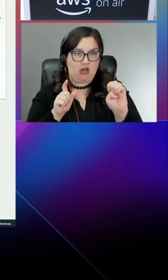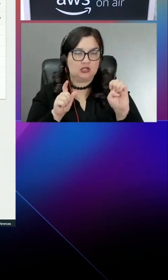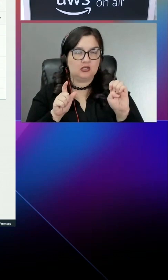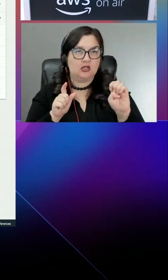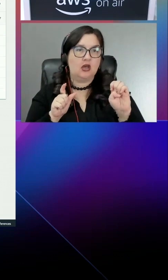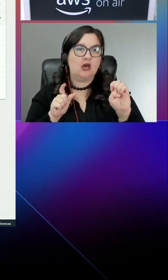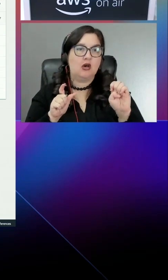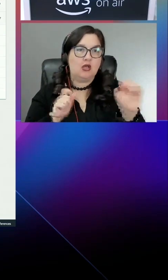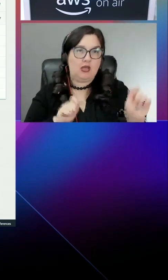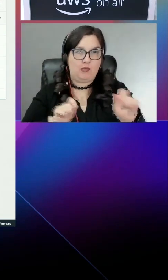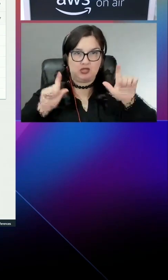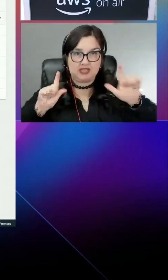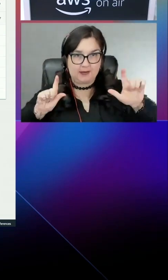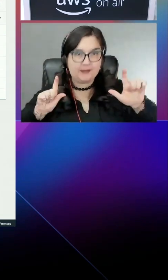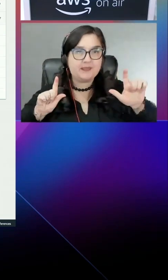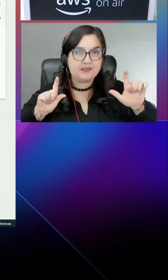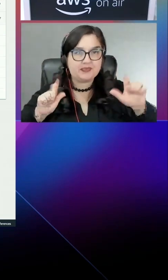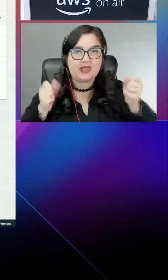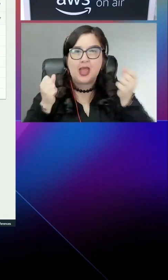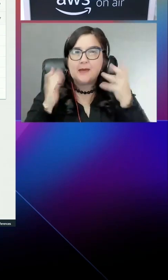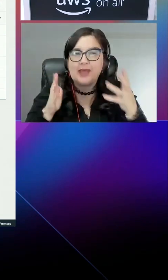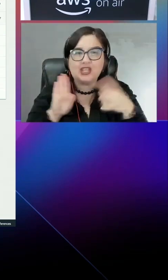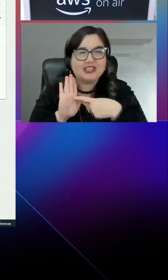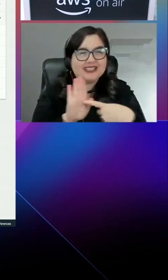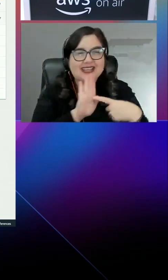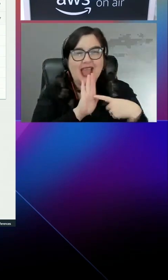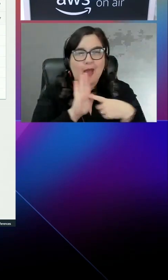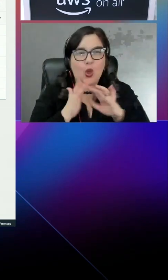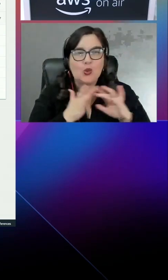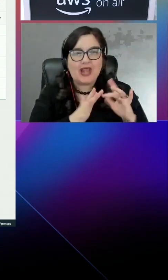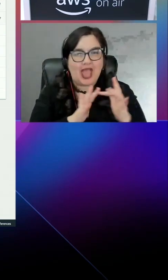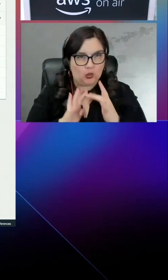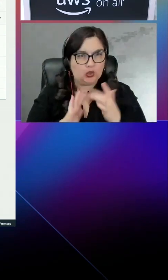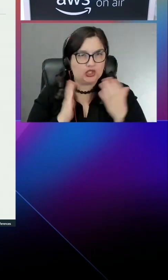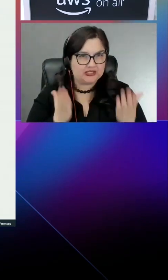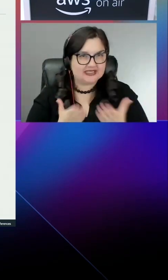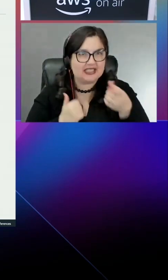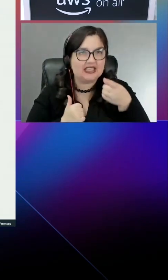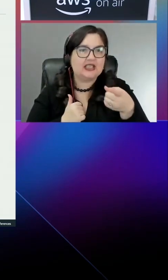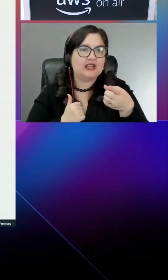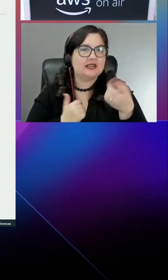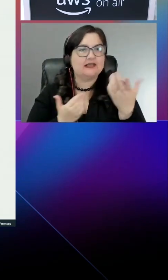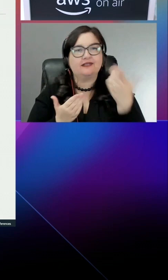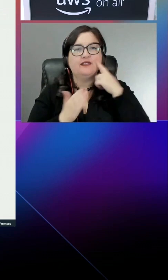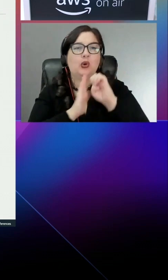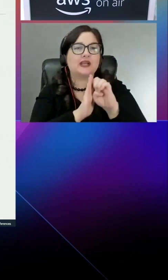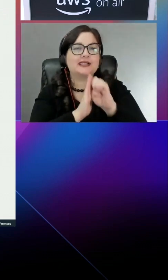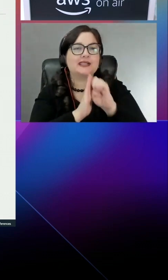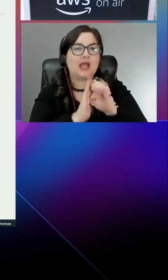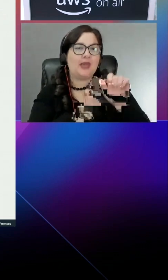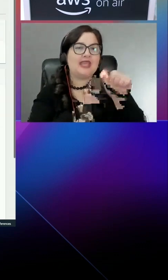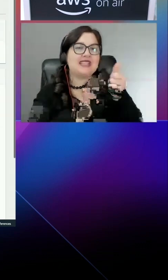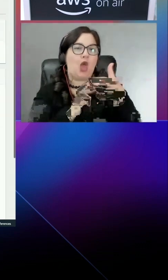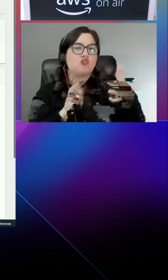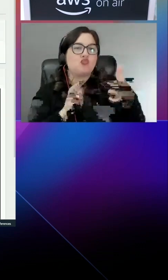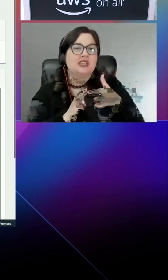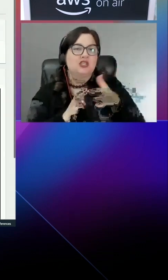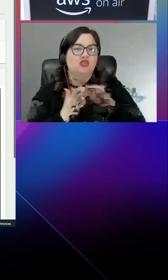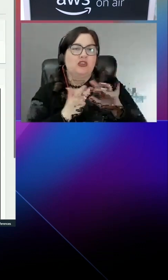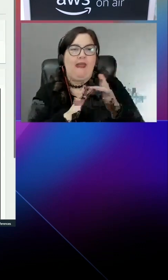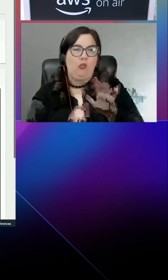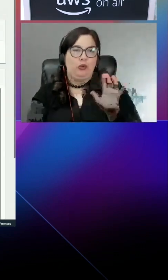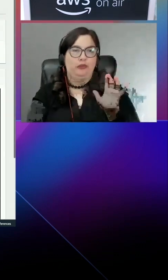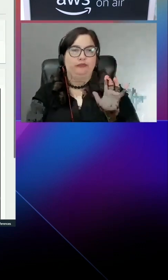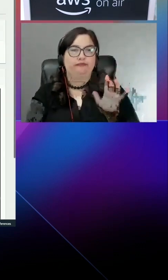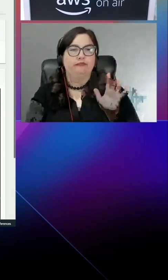And so I've got a bunch of demo networks here. And so if I click on, for example, this 10 region network, I can come